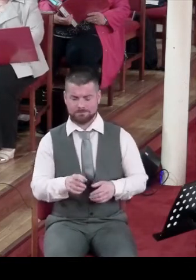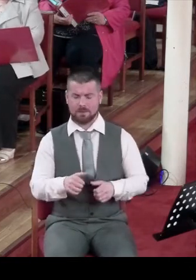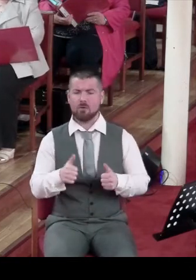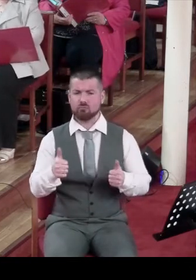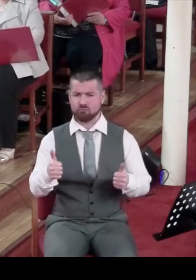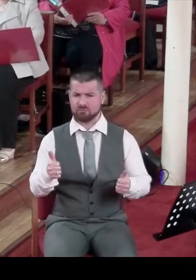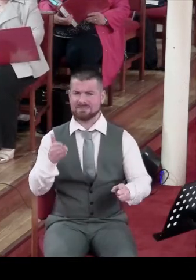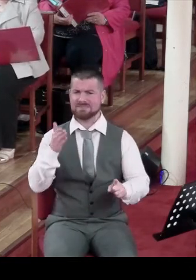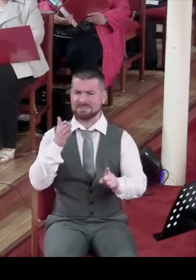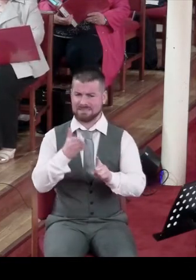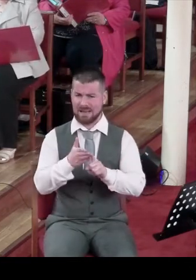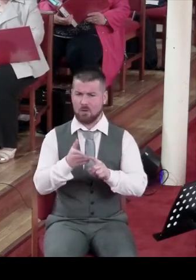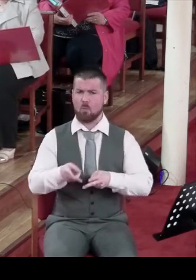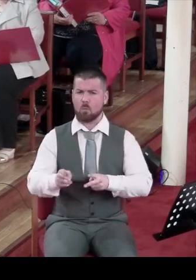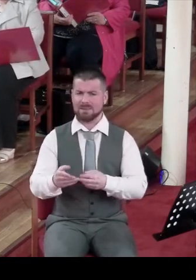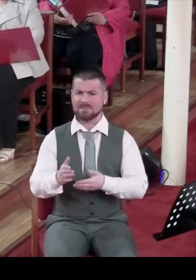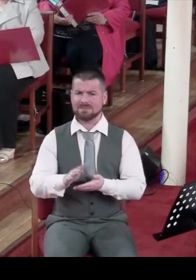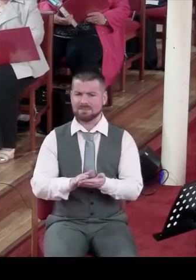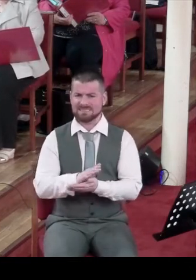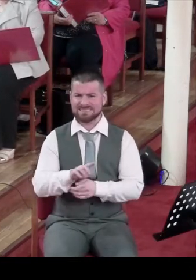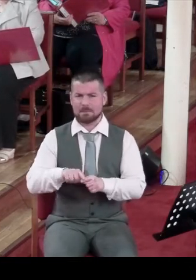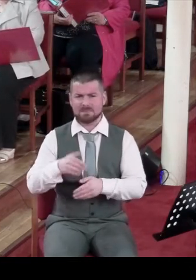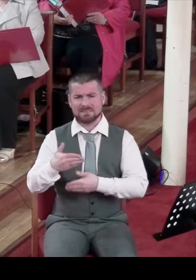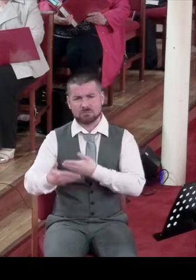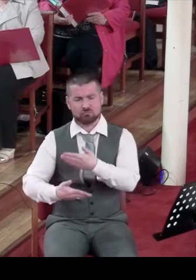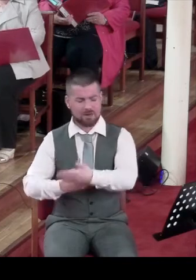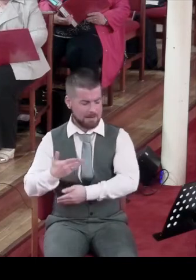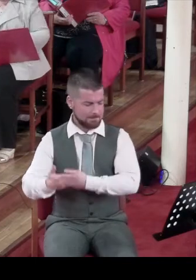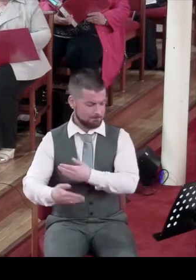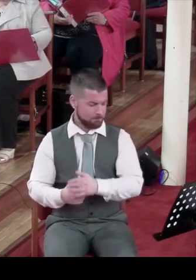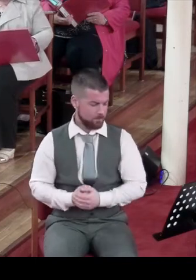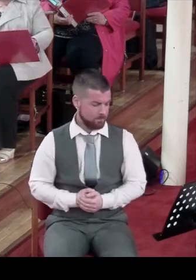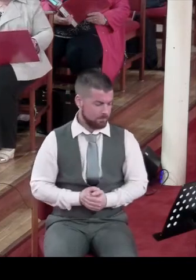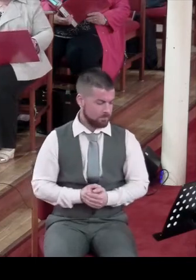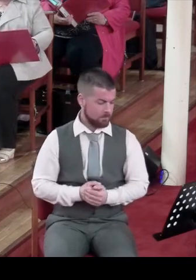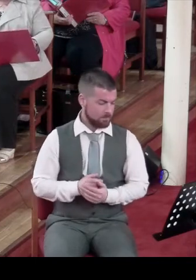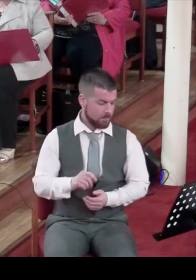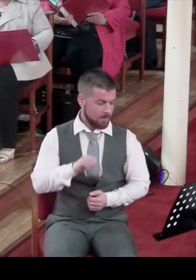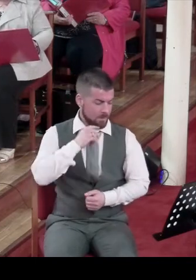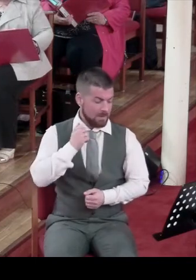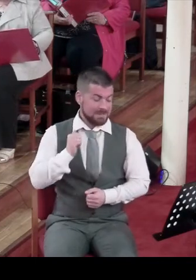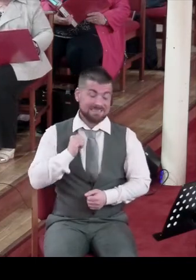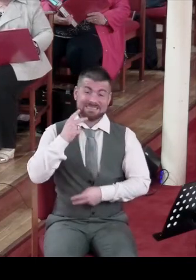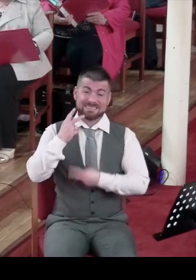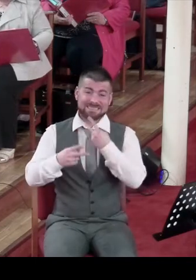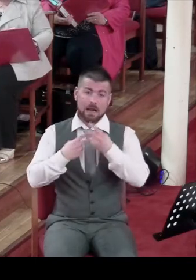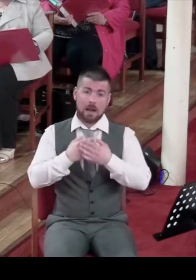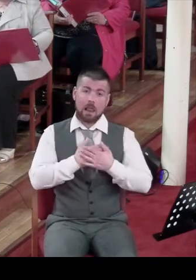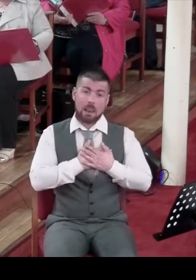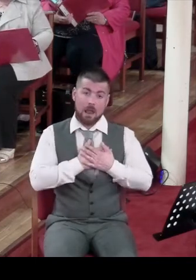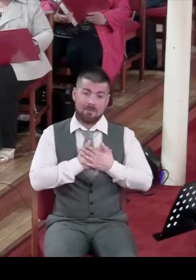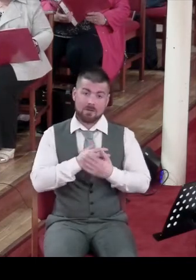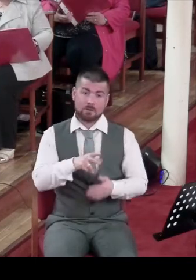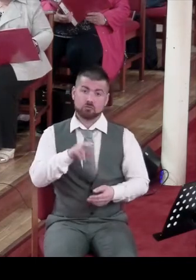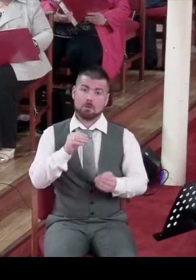way of describing it. And we're going to sing about love in our next hymn, which is chosen by Margaret